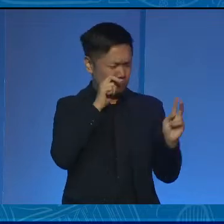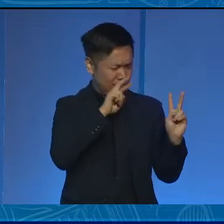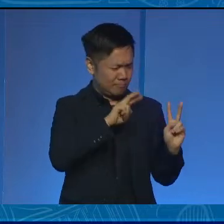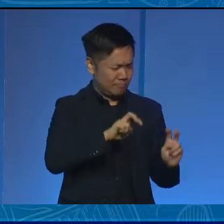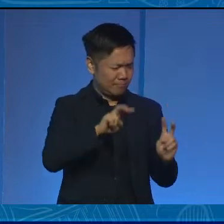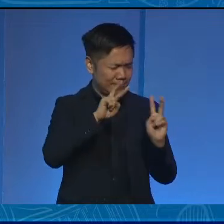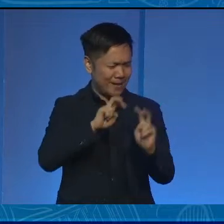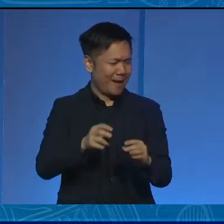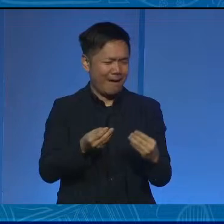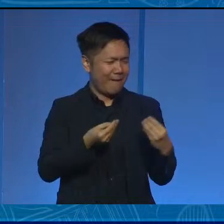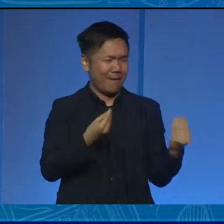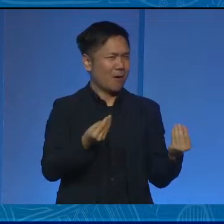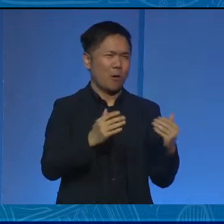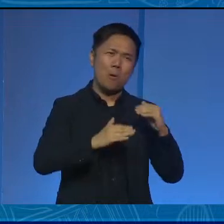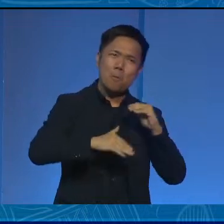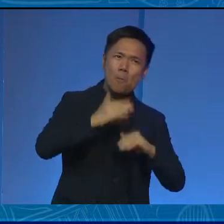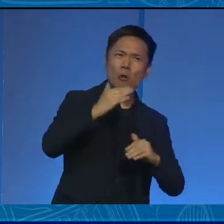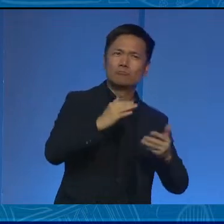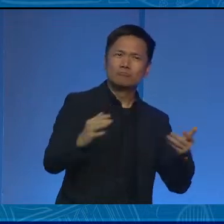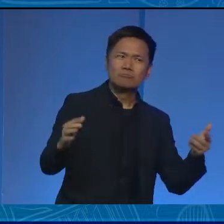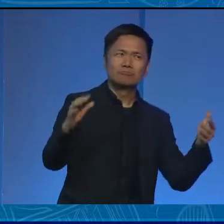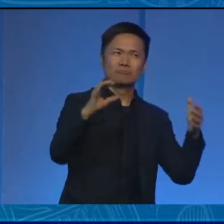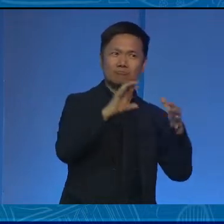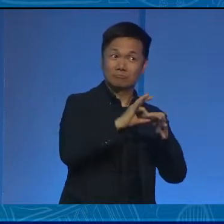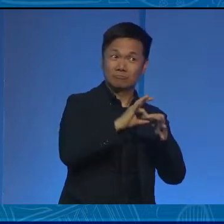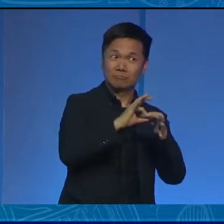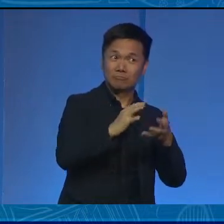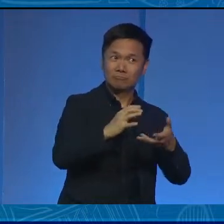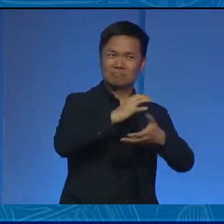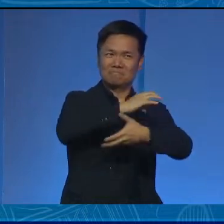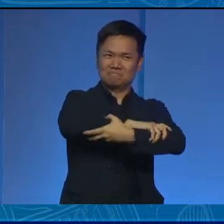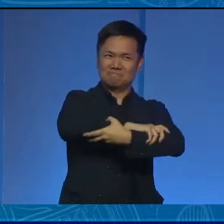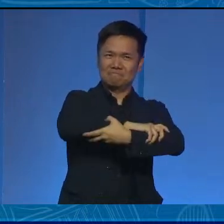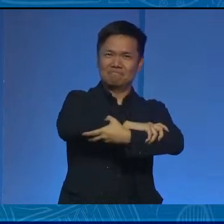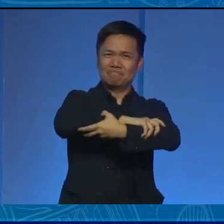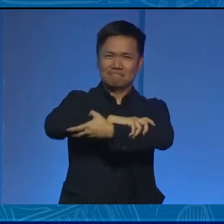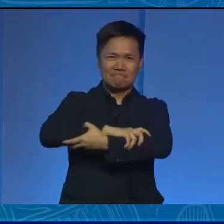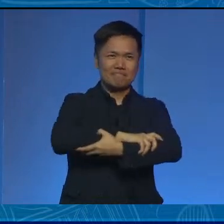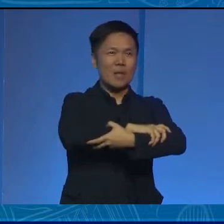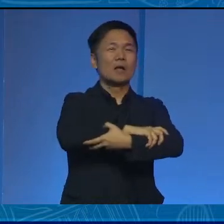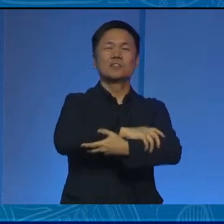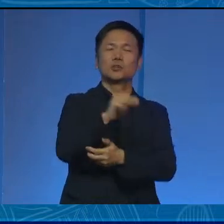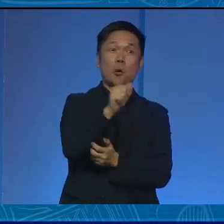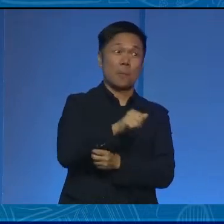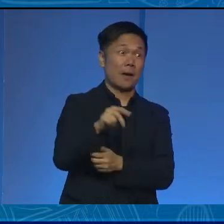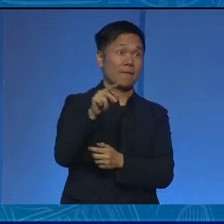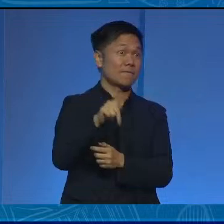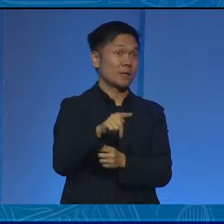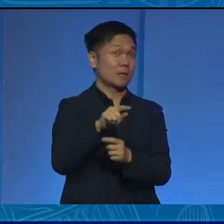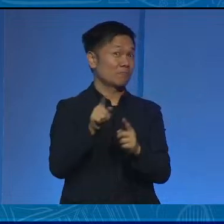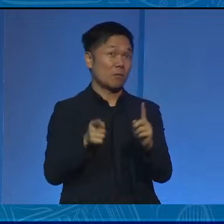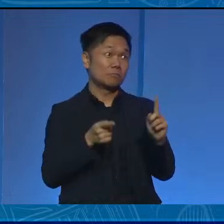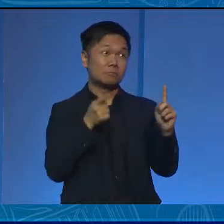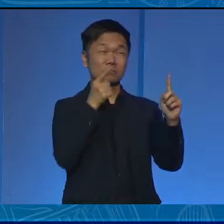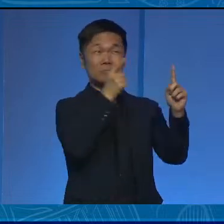expand cooperation in this region as part of our shared responsibility for a resilient future.